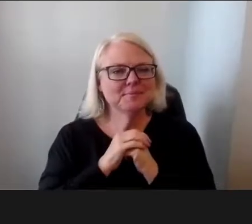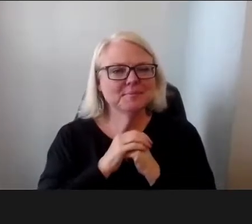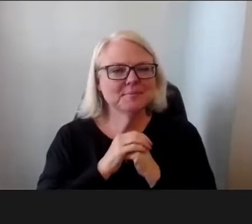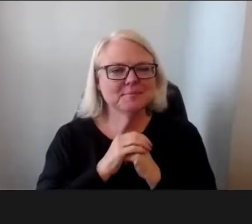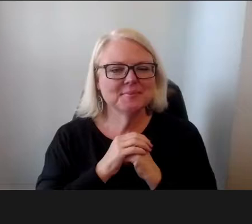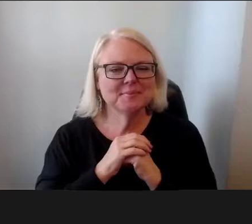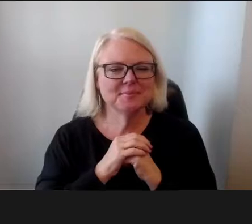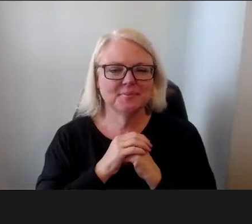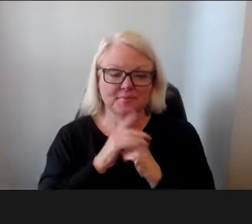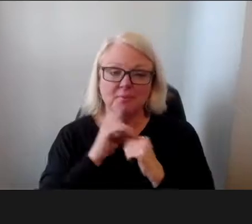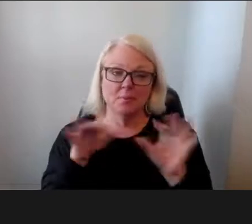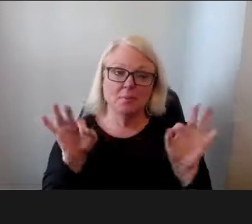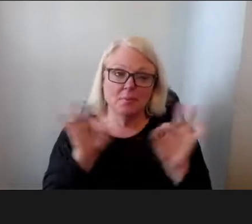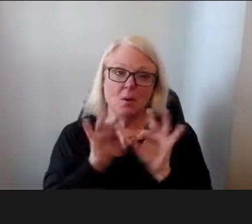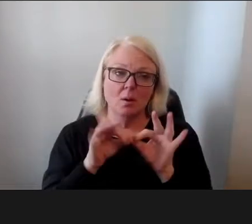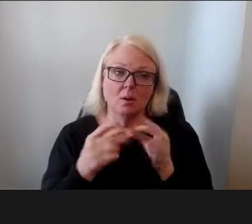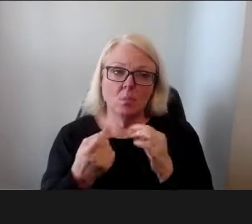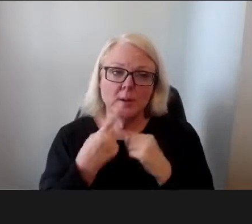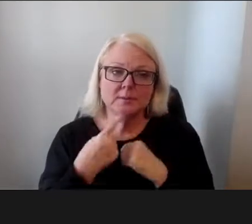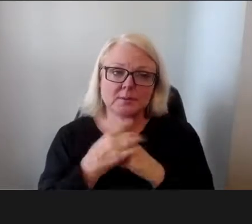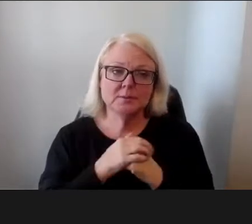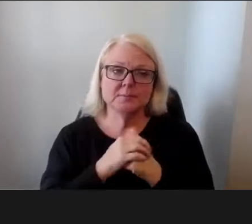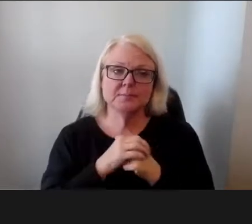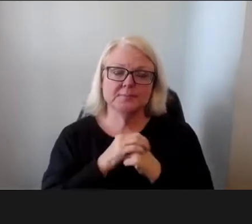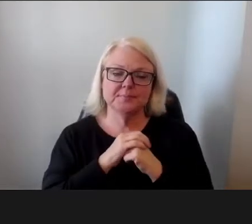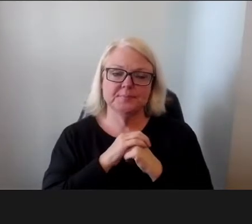Another really important question.